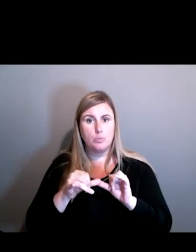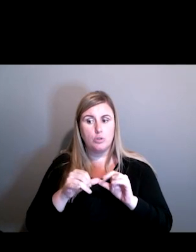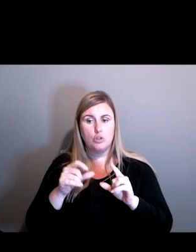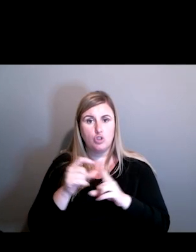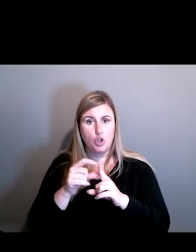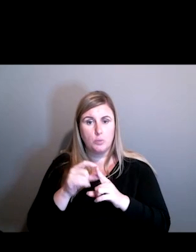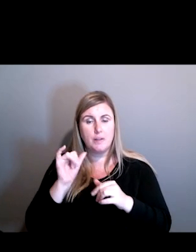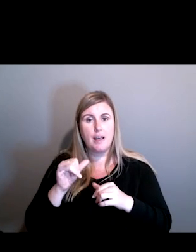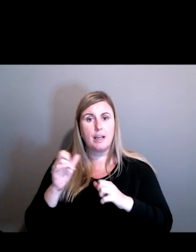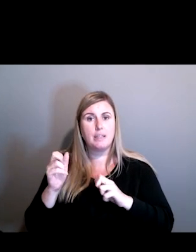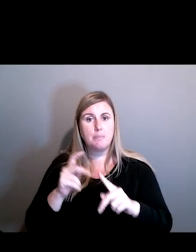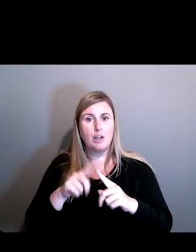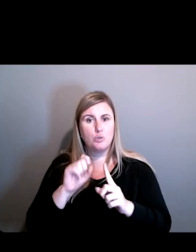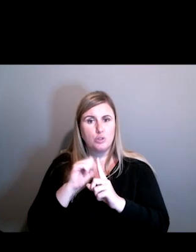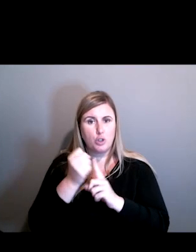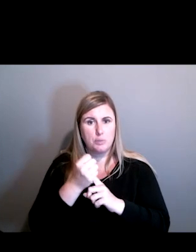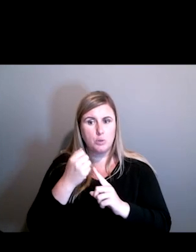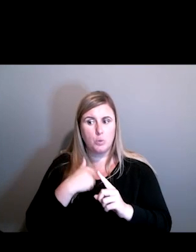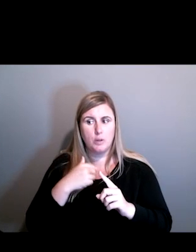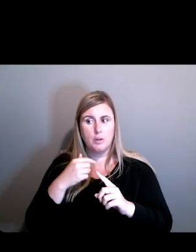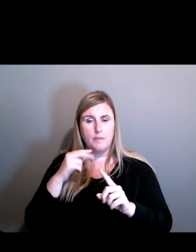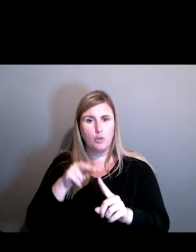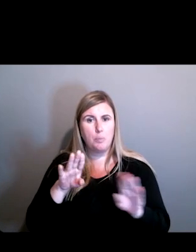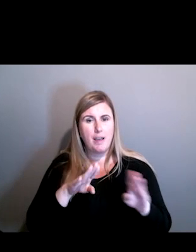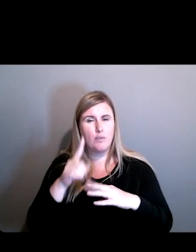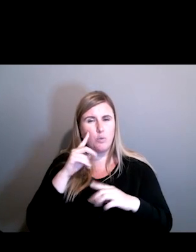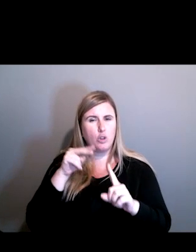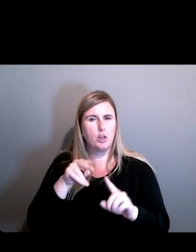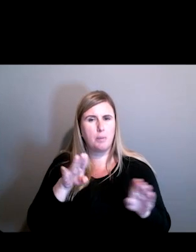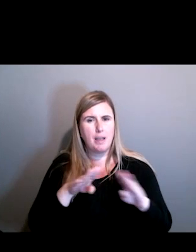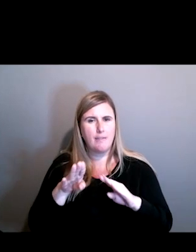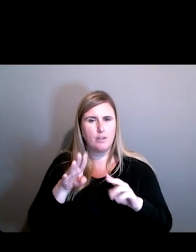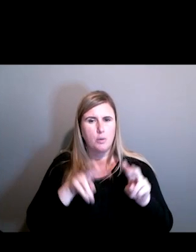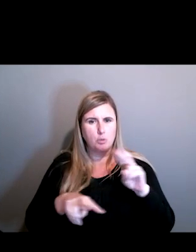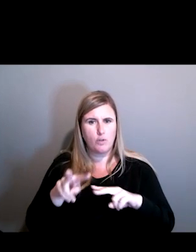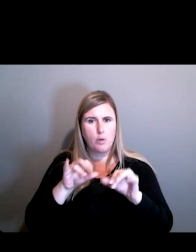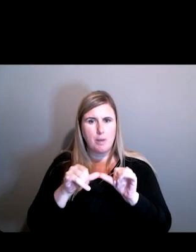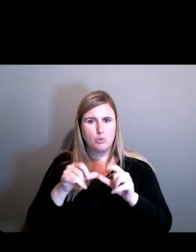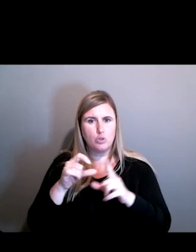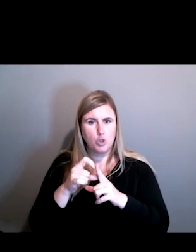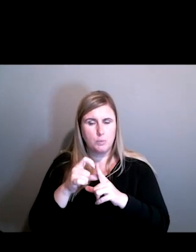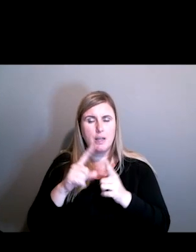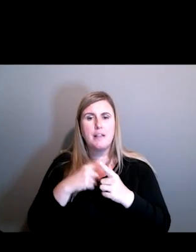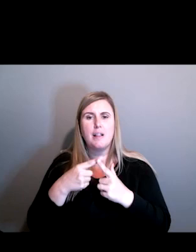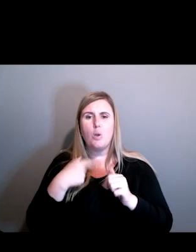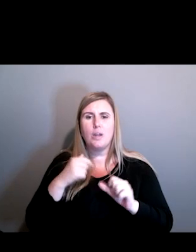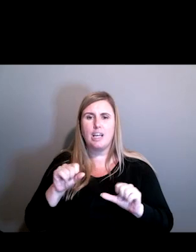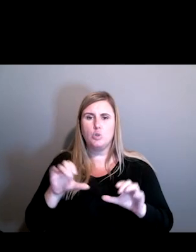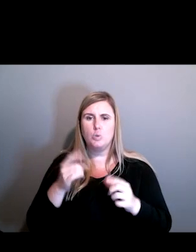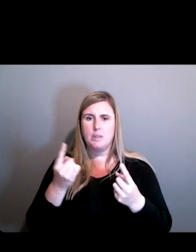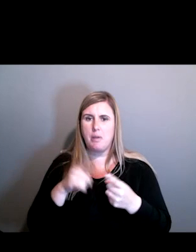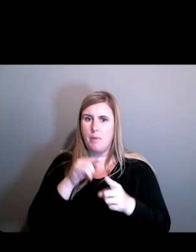gets back to the circumstances view of behavior. If we talk about behavior in observable and measurable terms, then we can do something about it and we can be